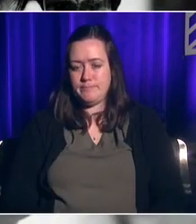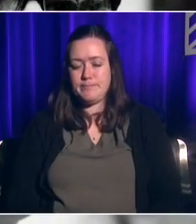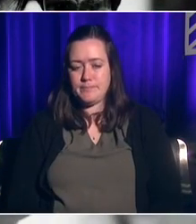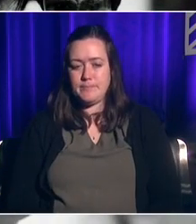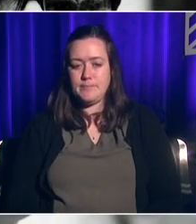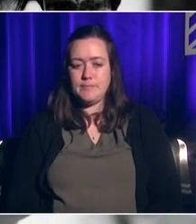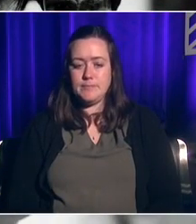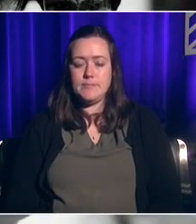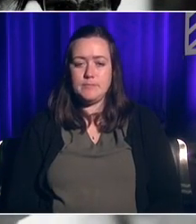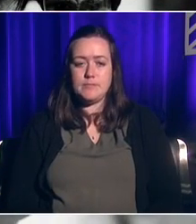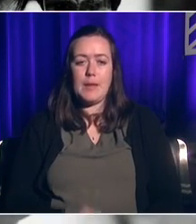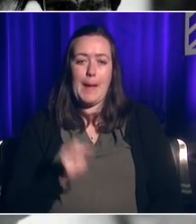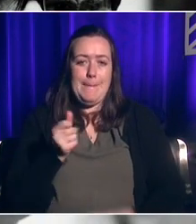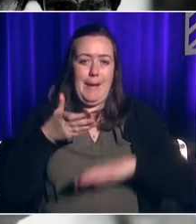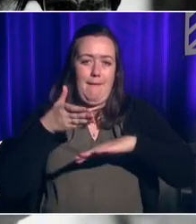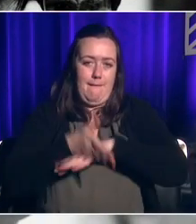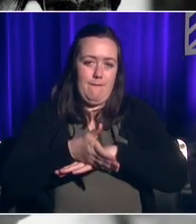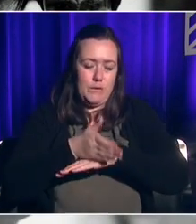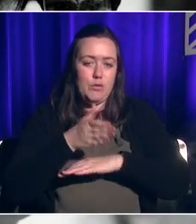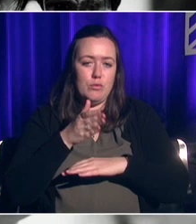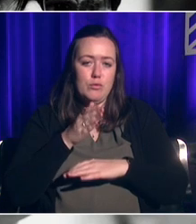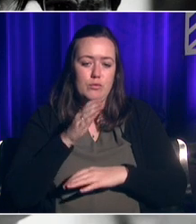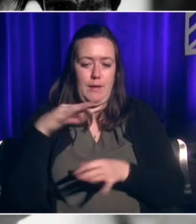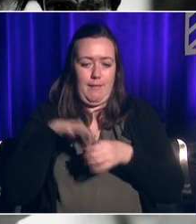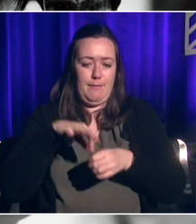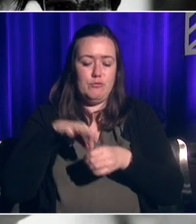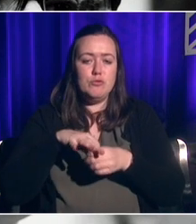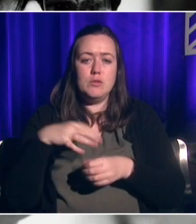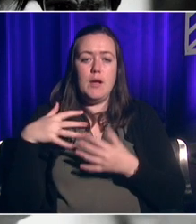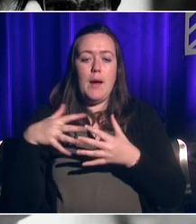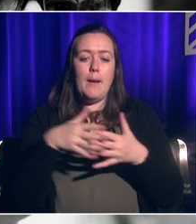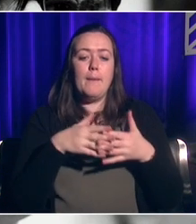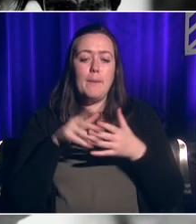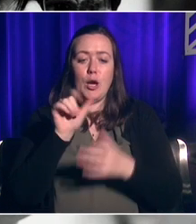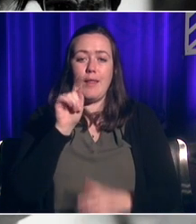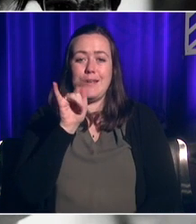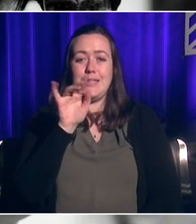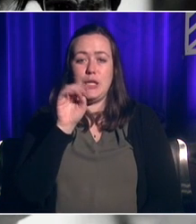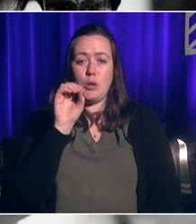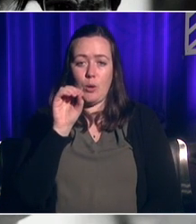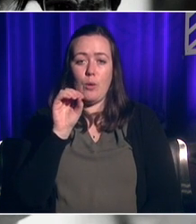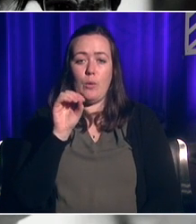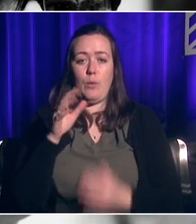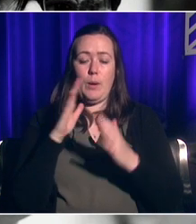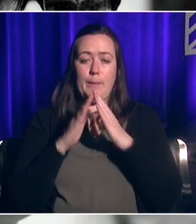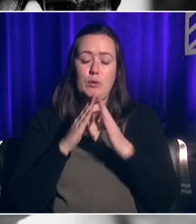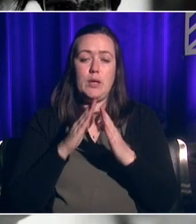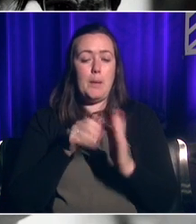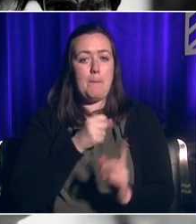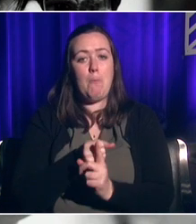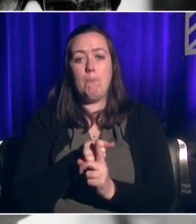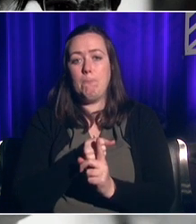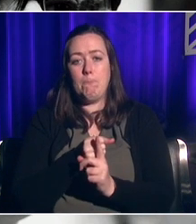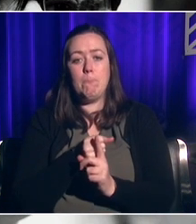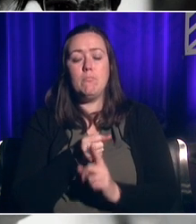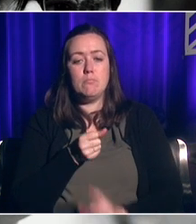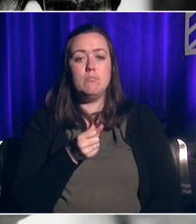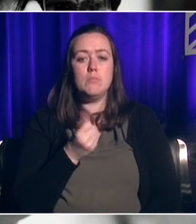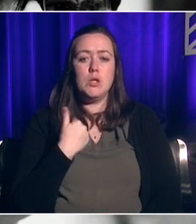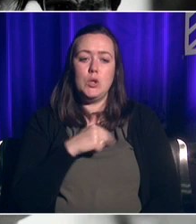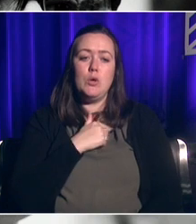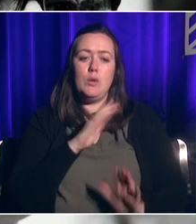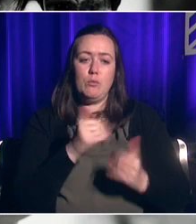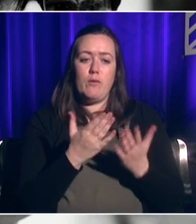Right after the election, though, the American Latino community took a really serious hit. I can tell you at Voto Latino, we went from providing election